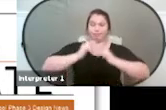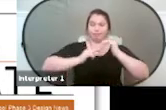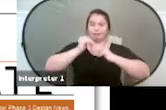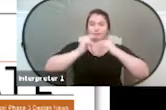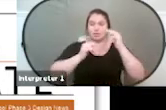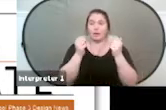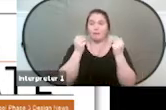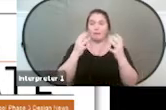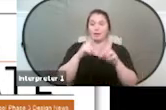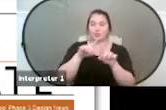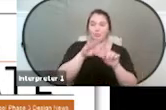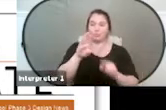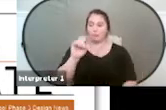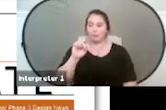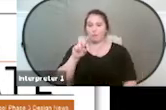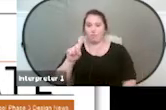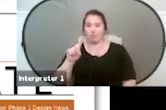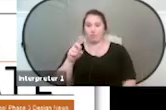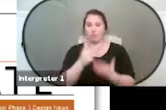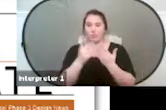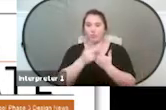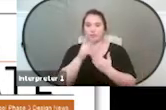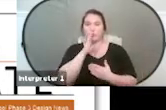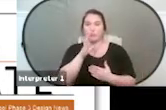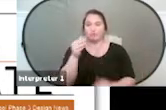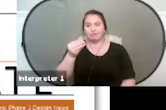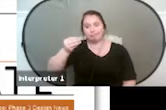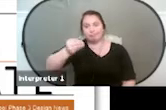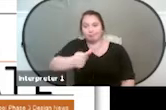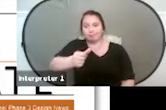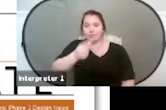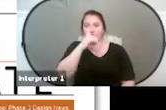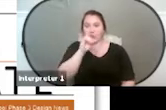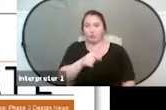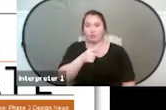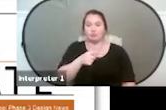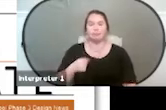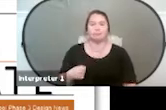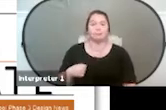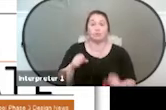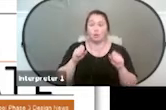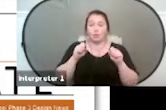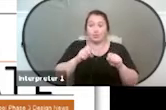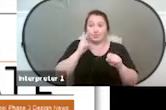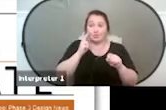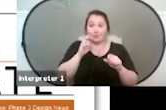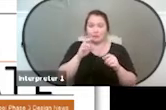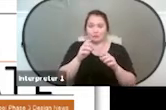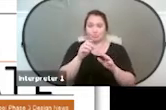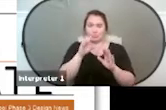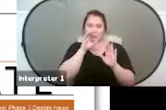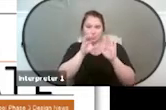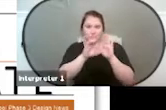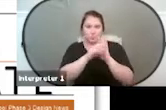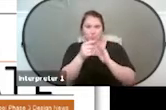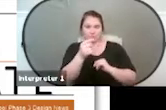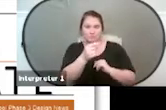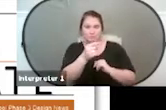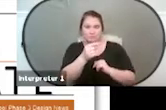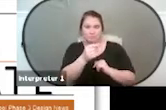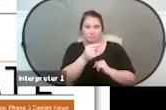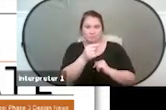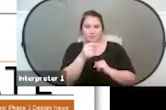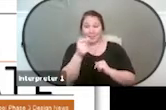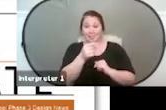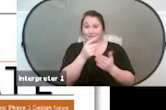to fund these phases. So you can see here from this graphic on the screen, this project has